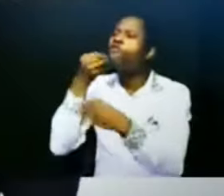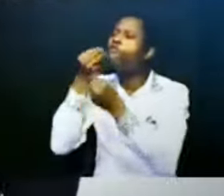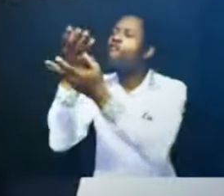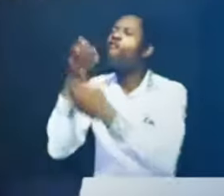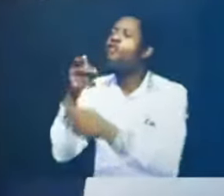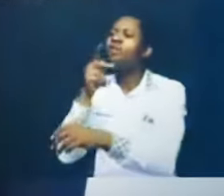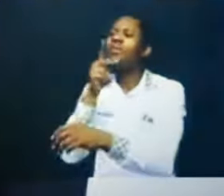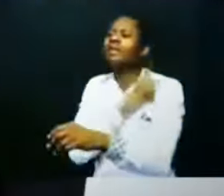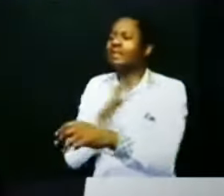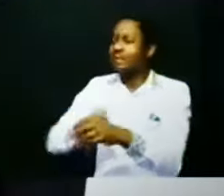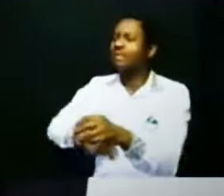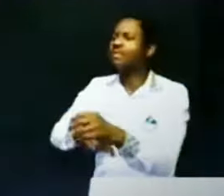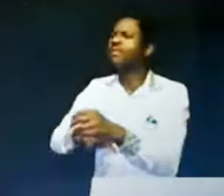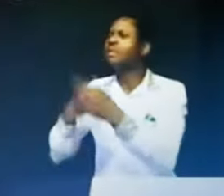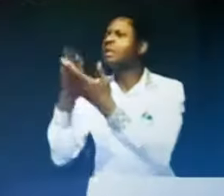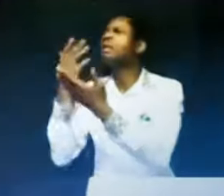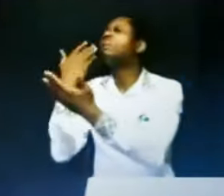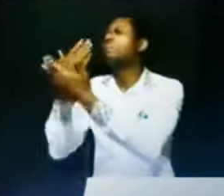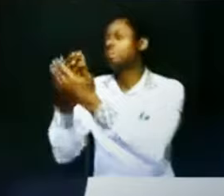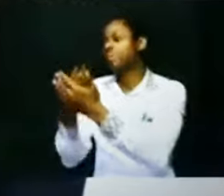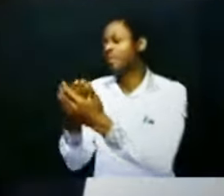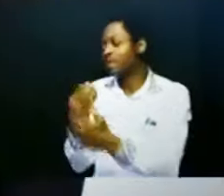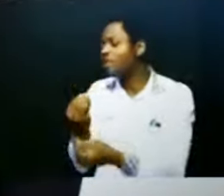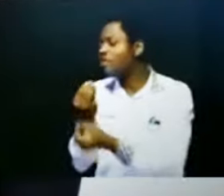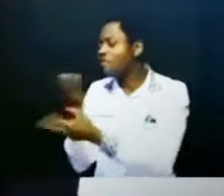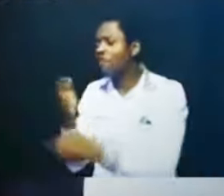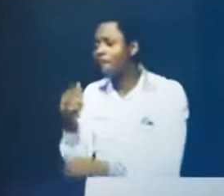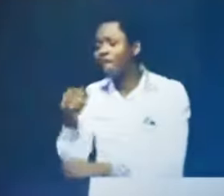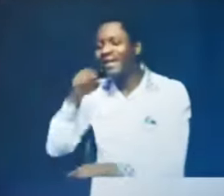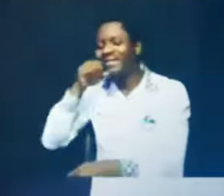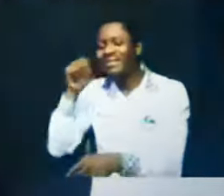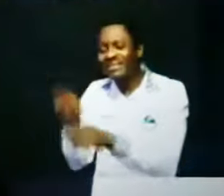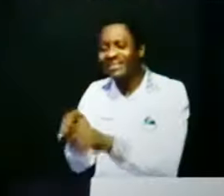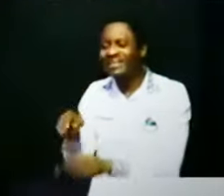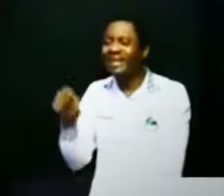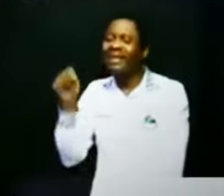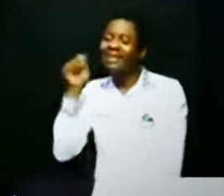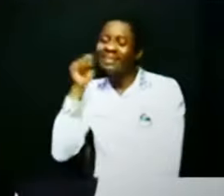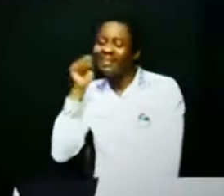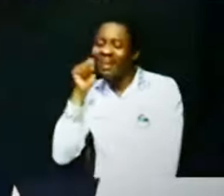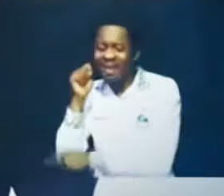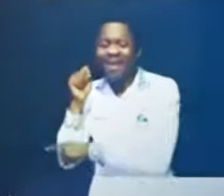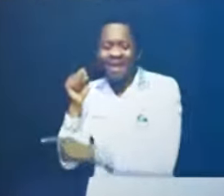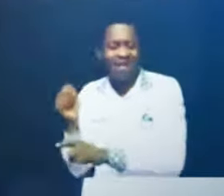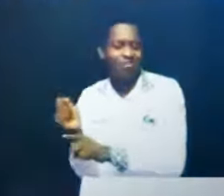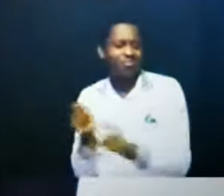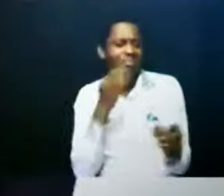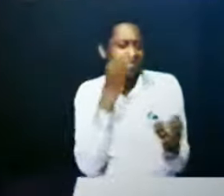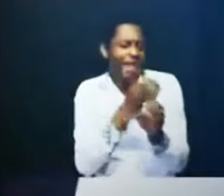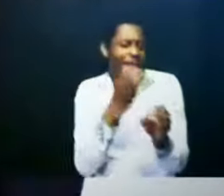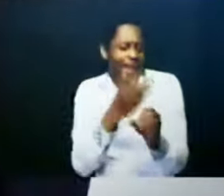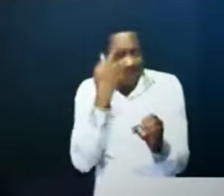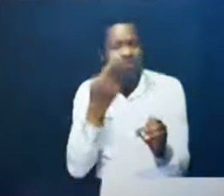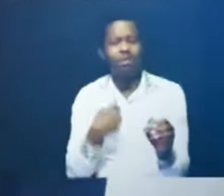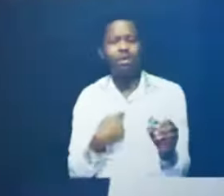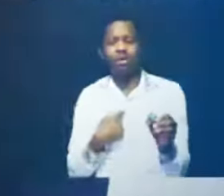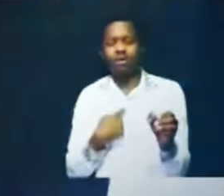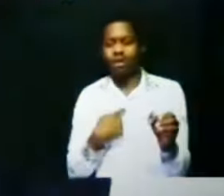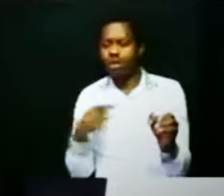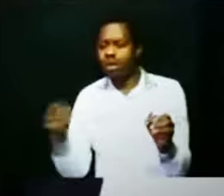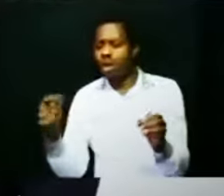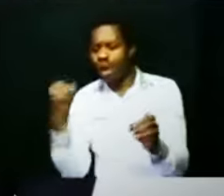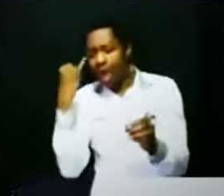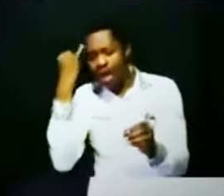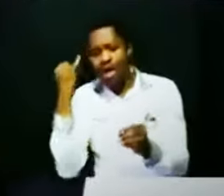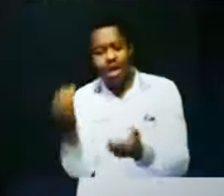Na kanchere. To tell Tema to attend to you. Na kachire ni so omo unyaba anu emeshawu. So that was it.